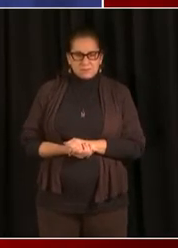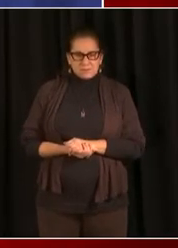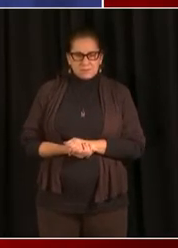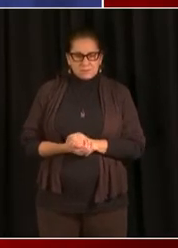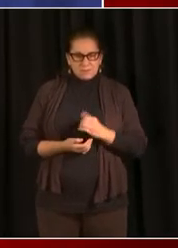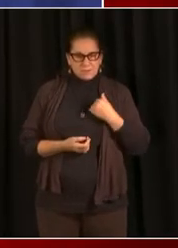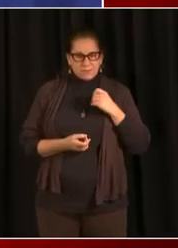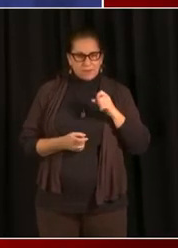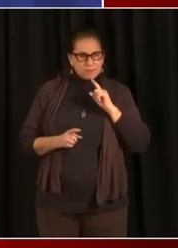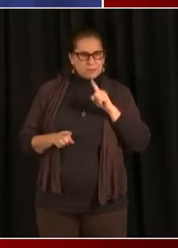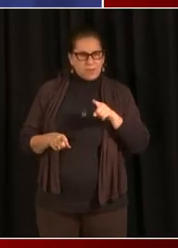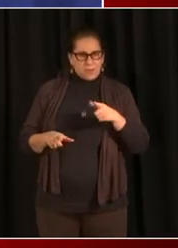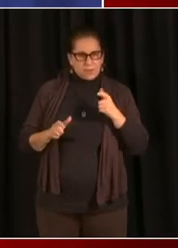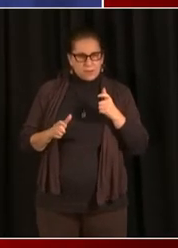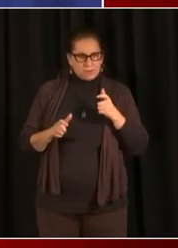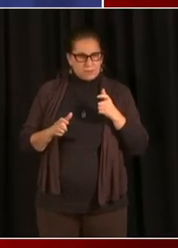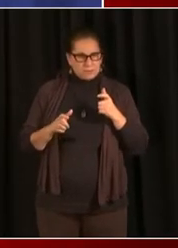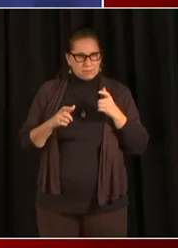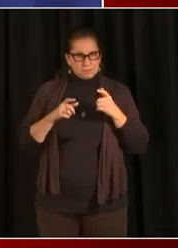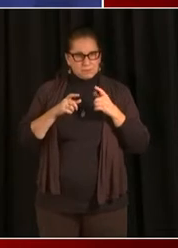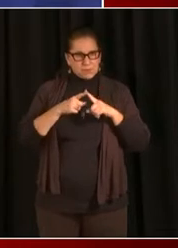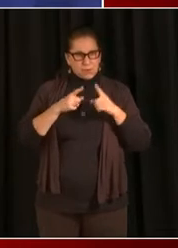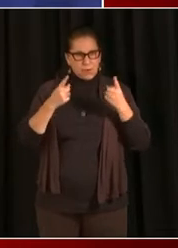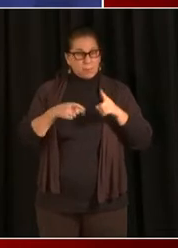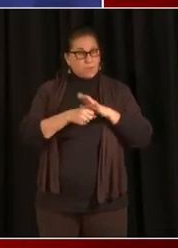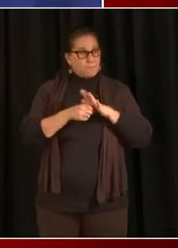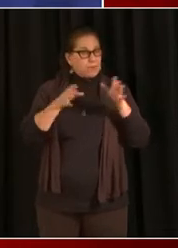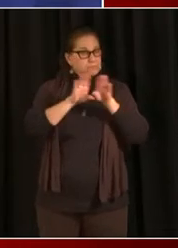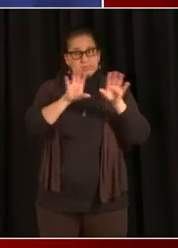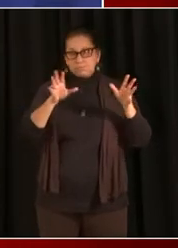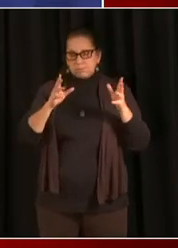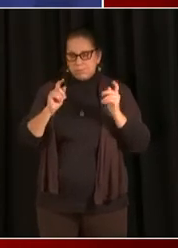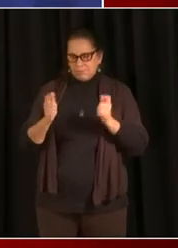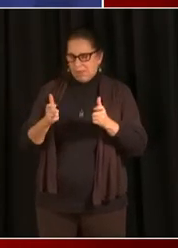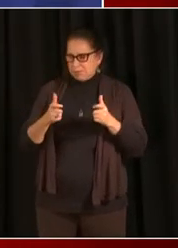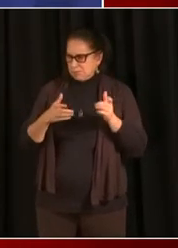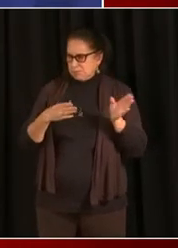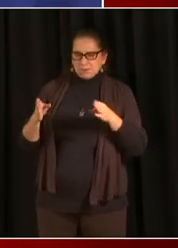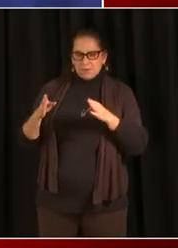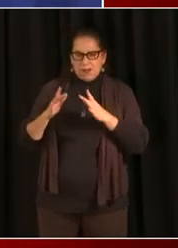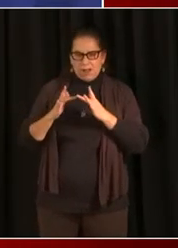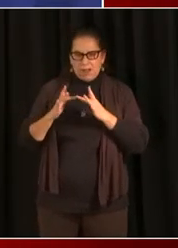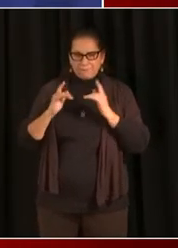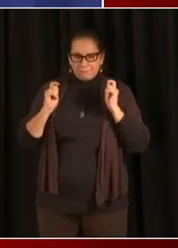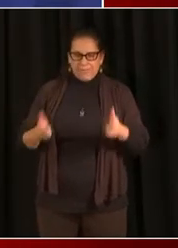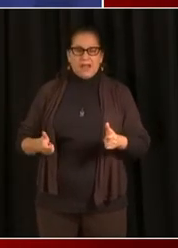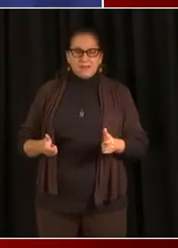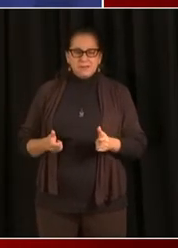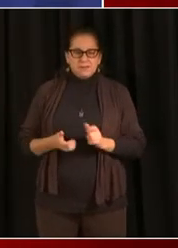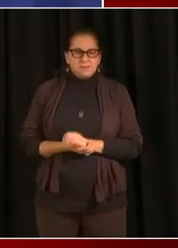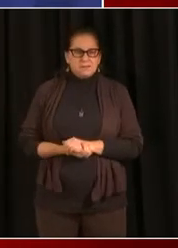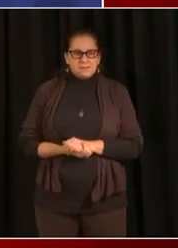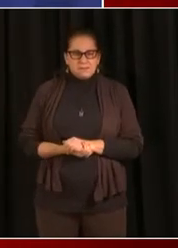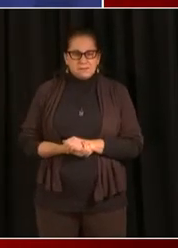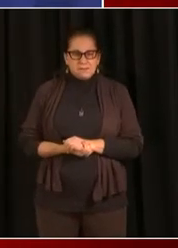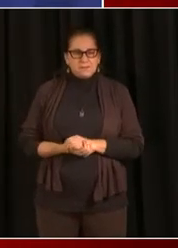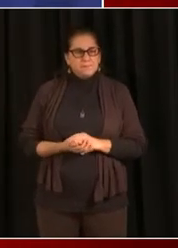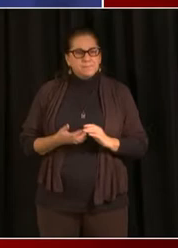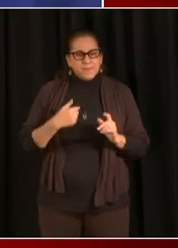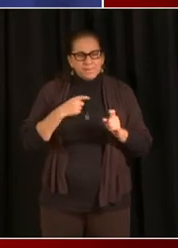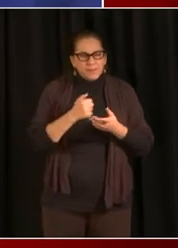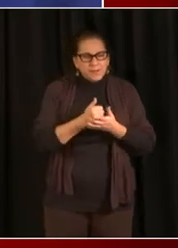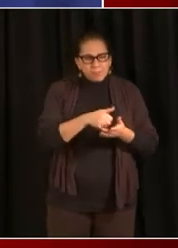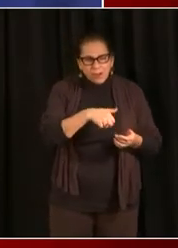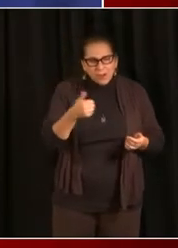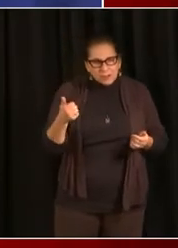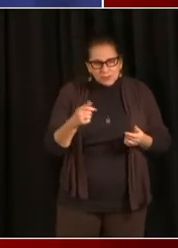quickly, as I was mentioning before. So as far as really helping our retailers understand what tools are